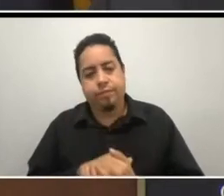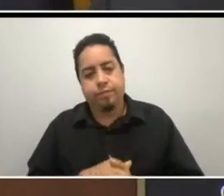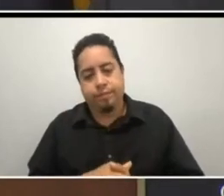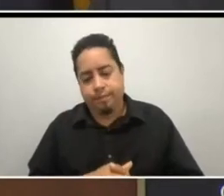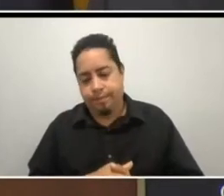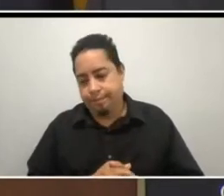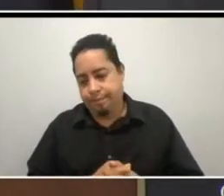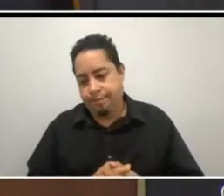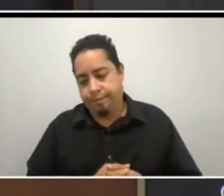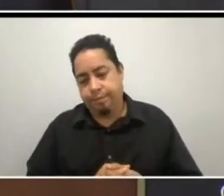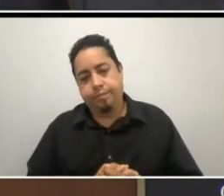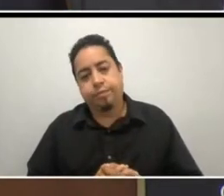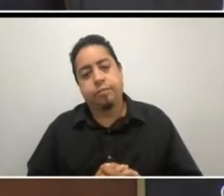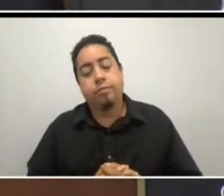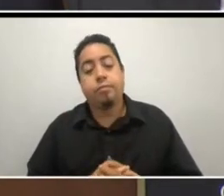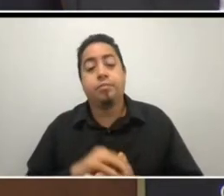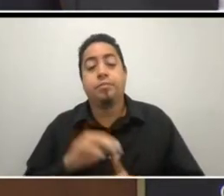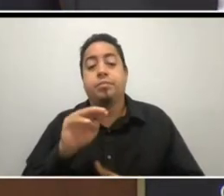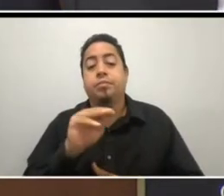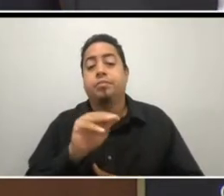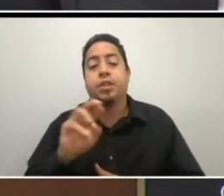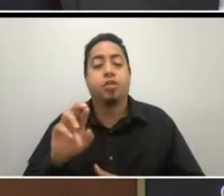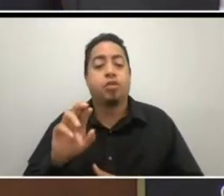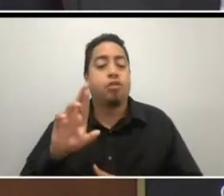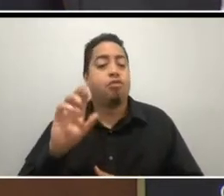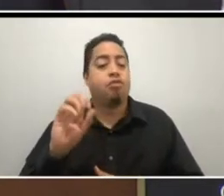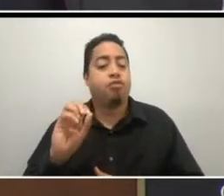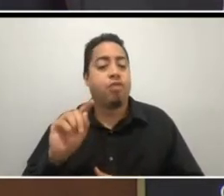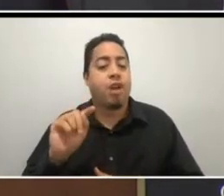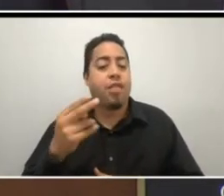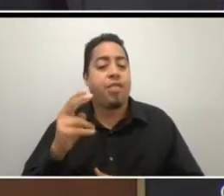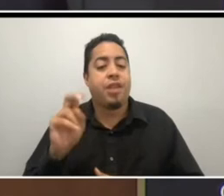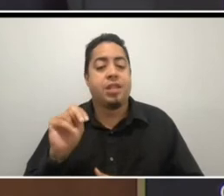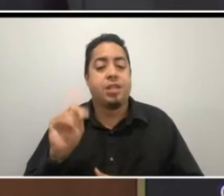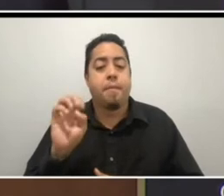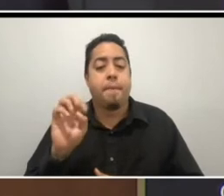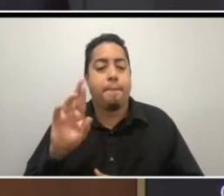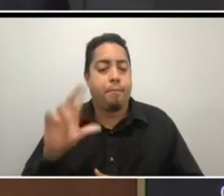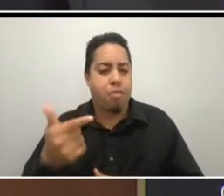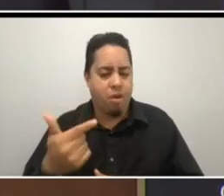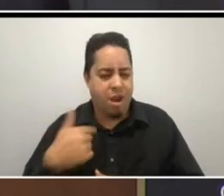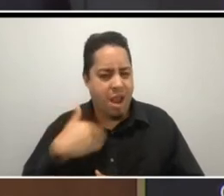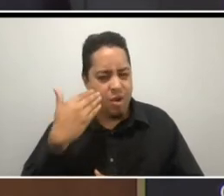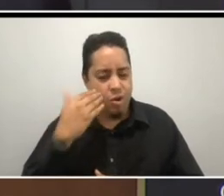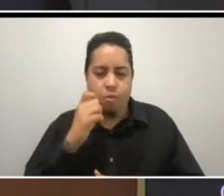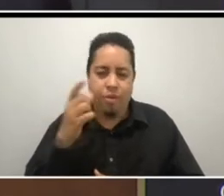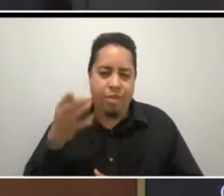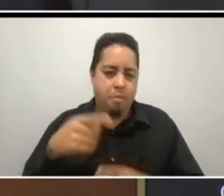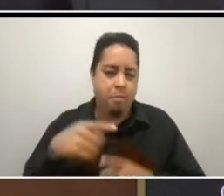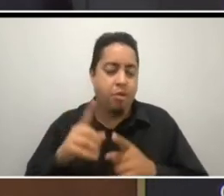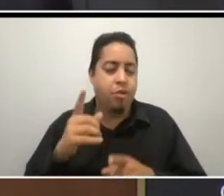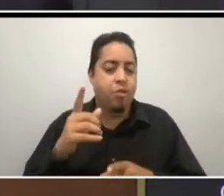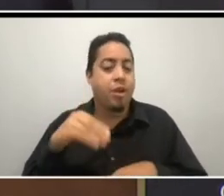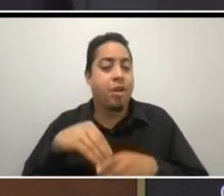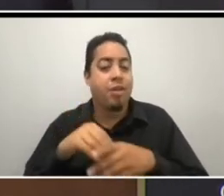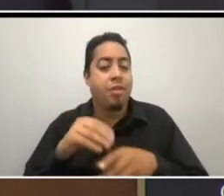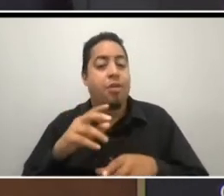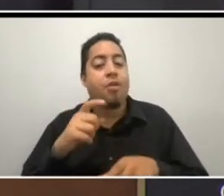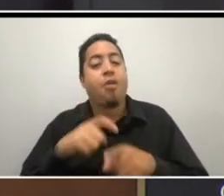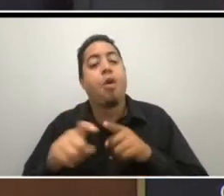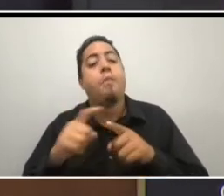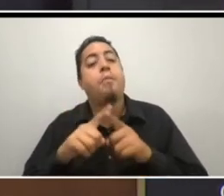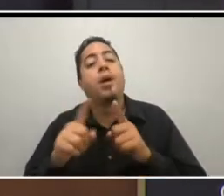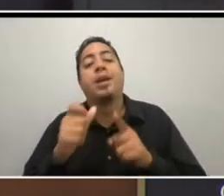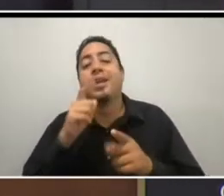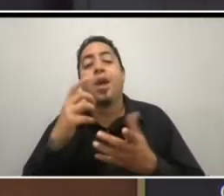Mr. Raffensperger, I know you weren't on this call, but that you have listened to it. President Trump didn't win by hundreds of thousands of votes in Georgia,